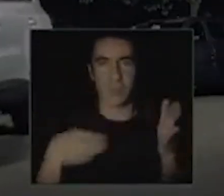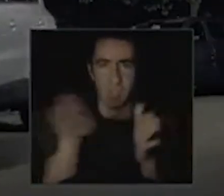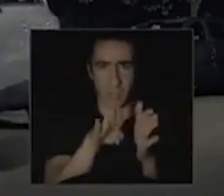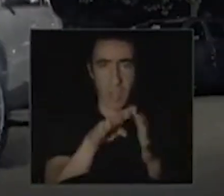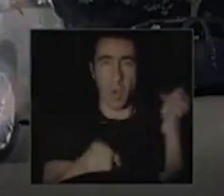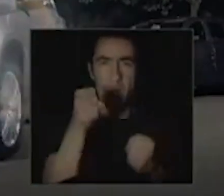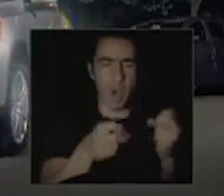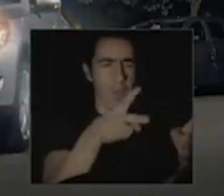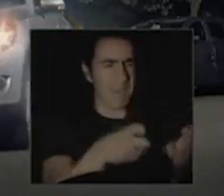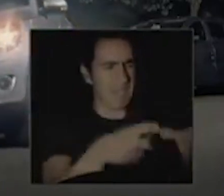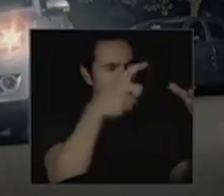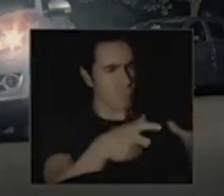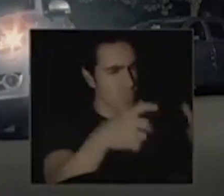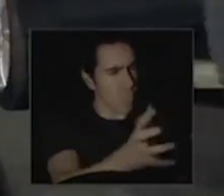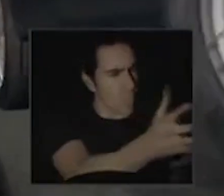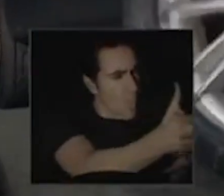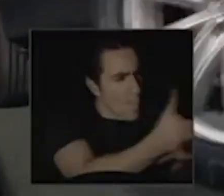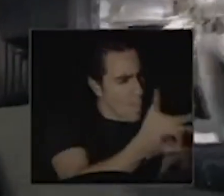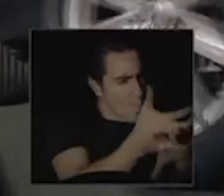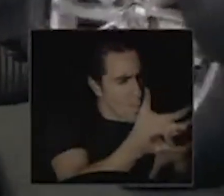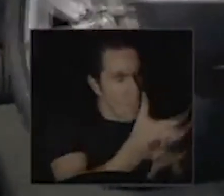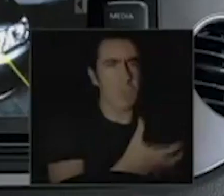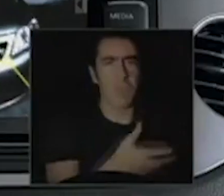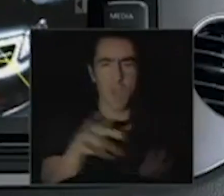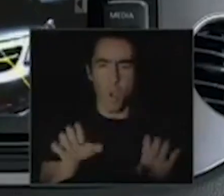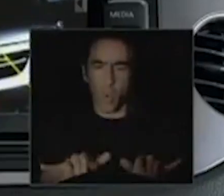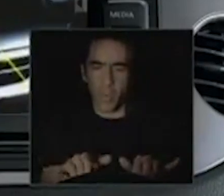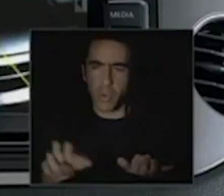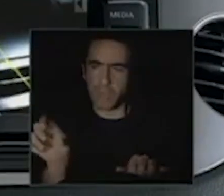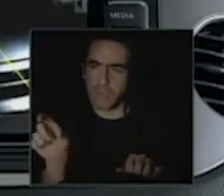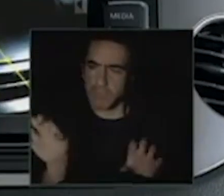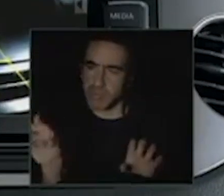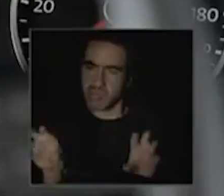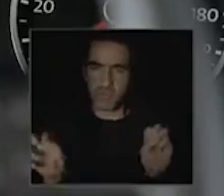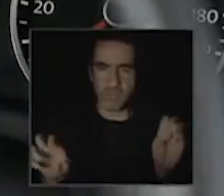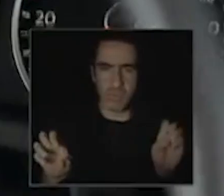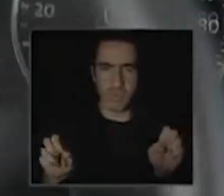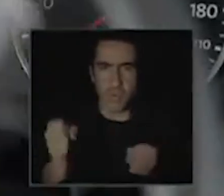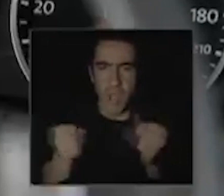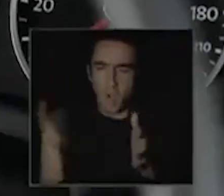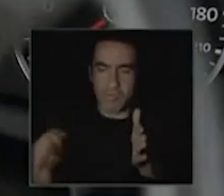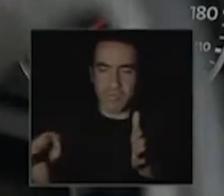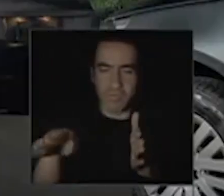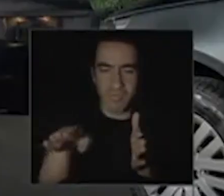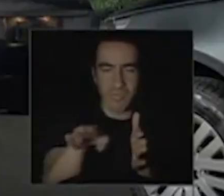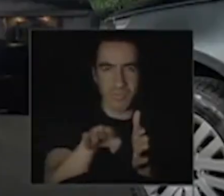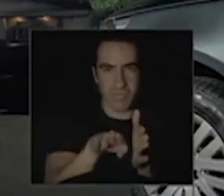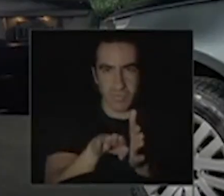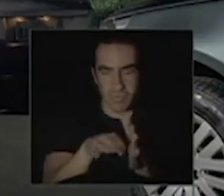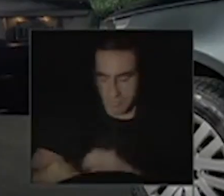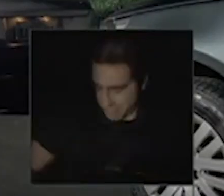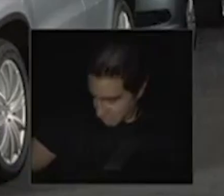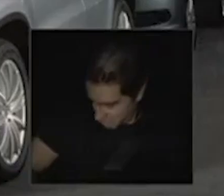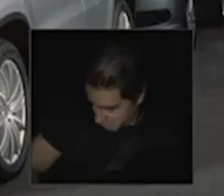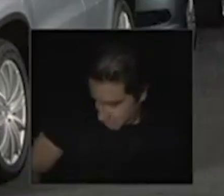A revolutionary way to park. Side sensors calculate the space, and the onboard computer maneuvers the car so you can park it like